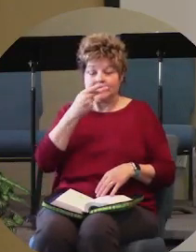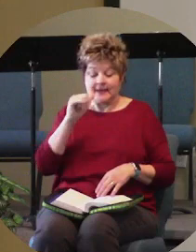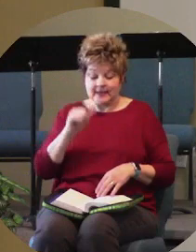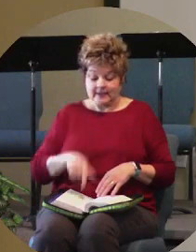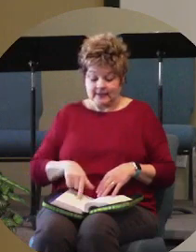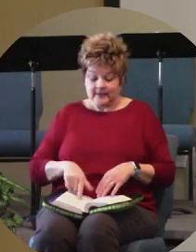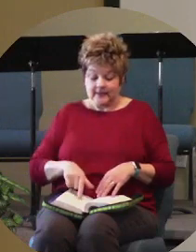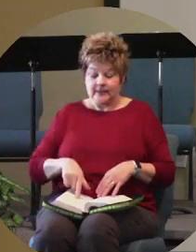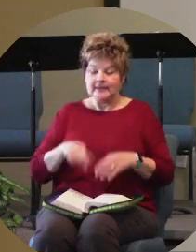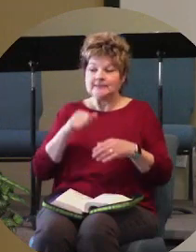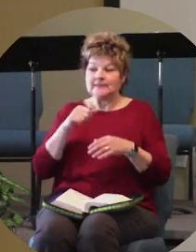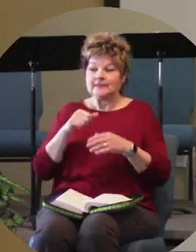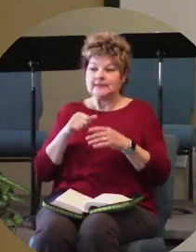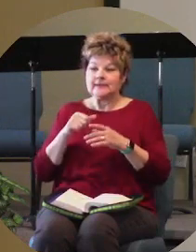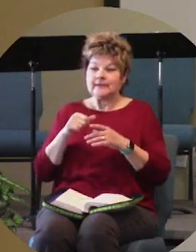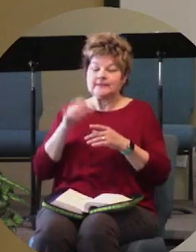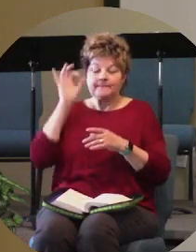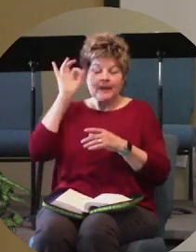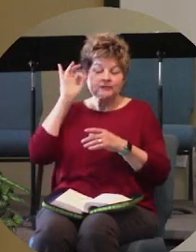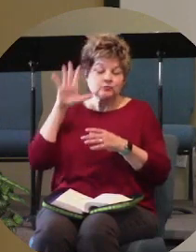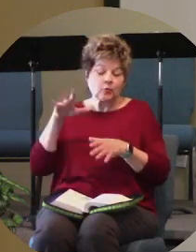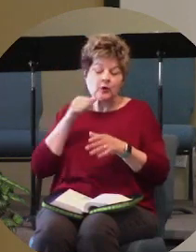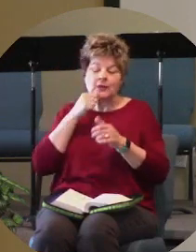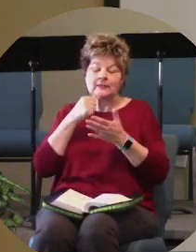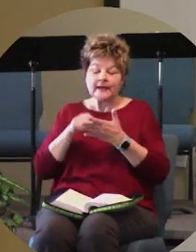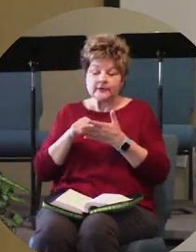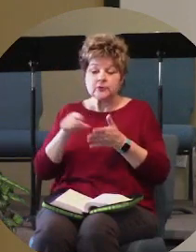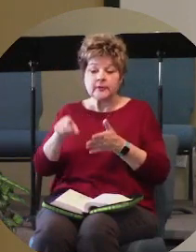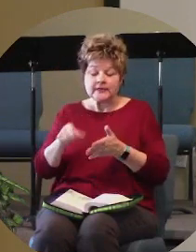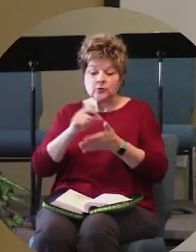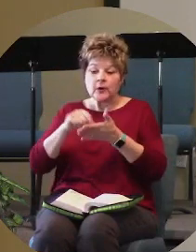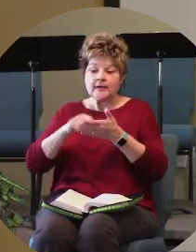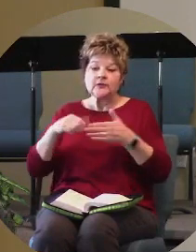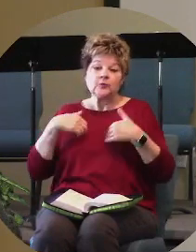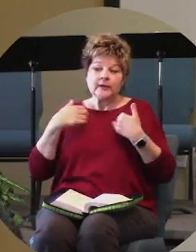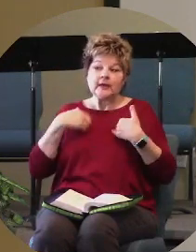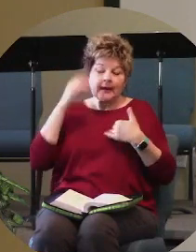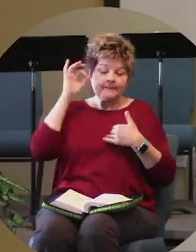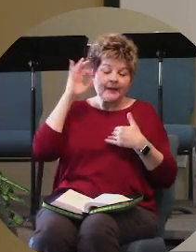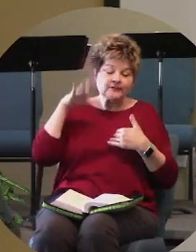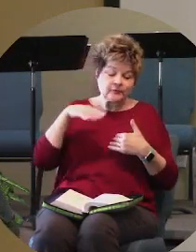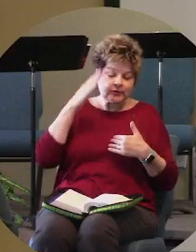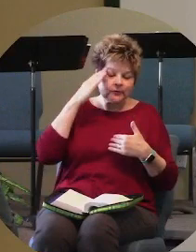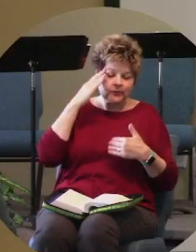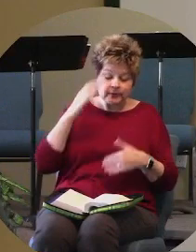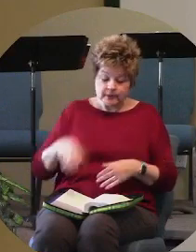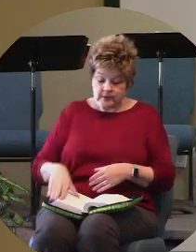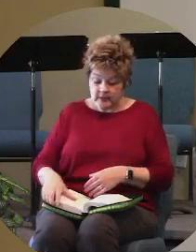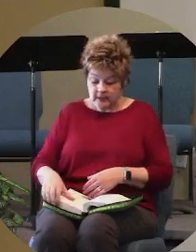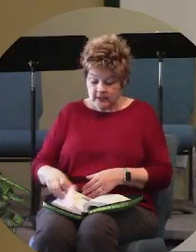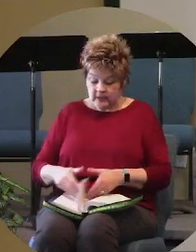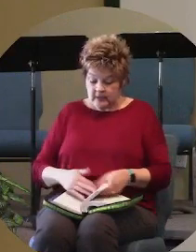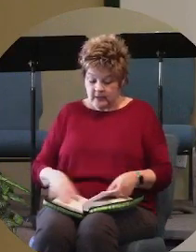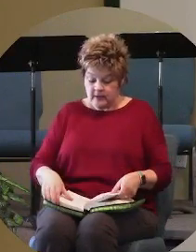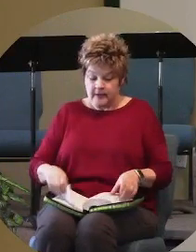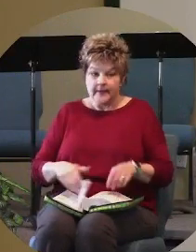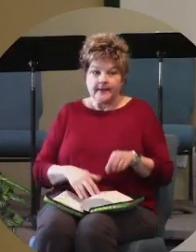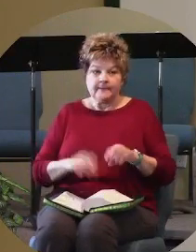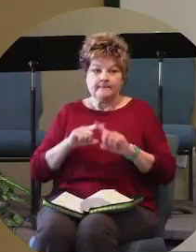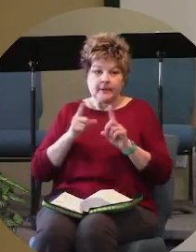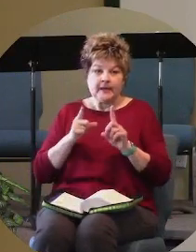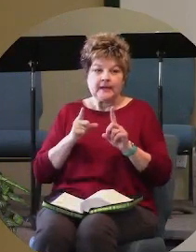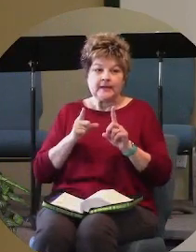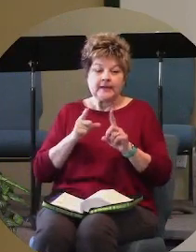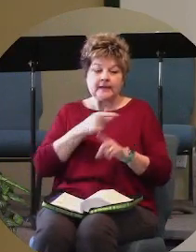pastoral epistle. So he's writing to a young pastor, and most of you, if you've been here, know this, but Timothy's got some